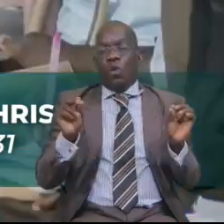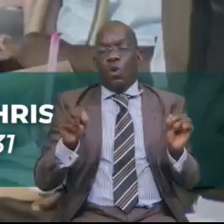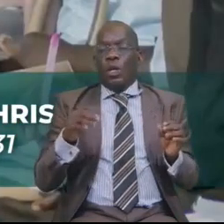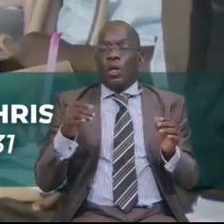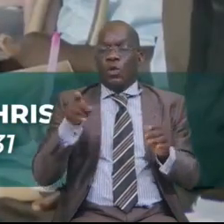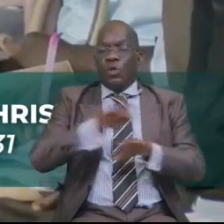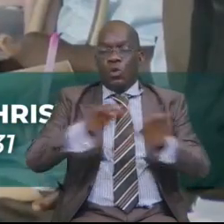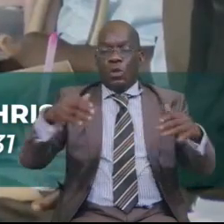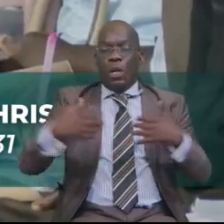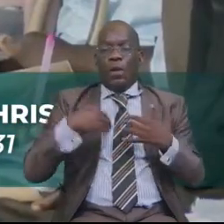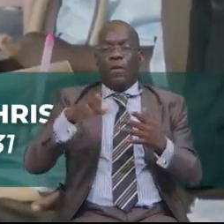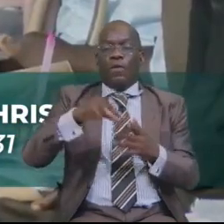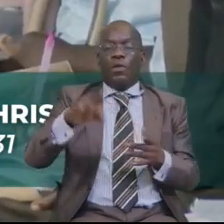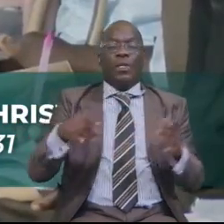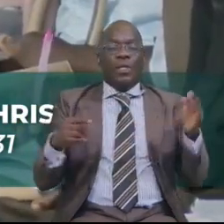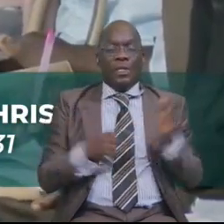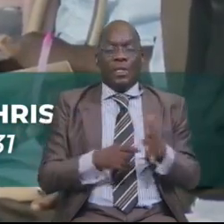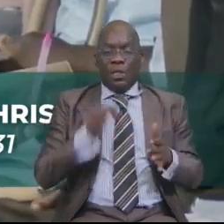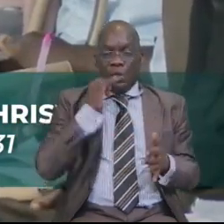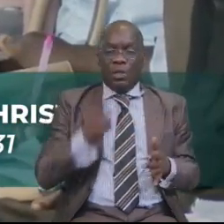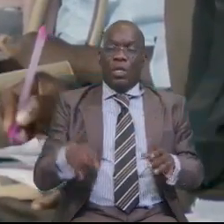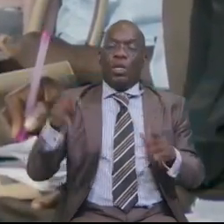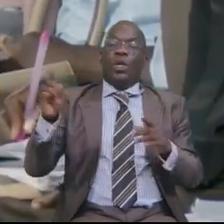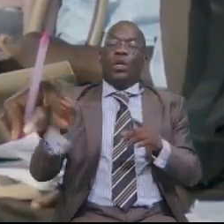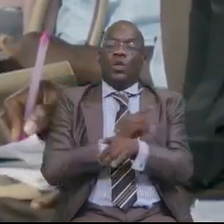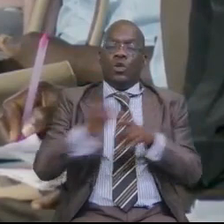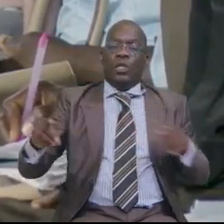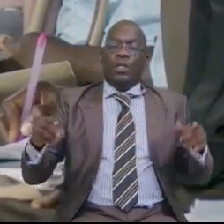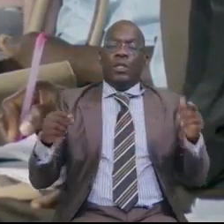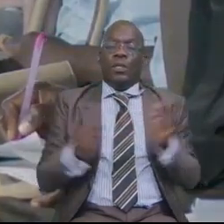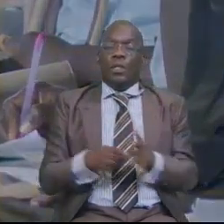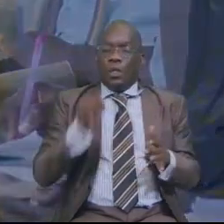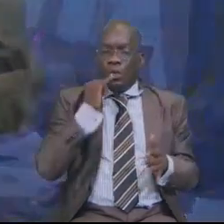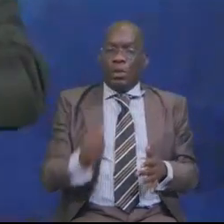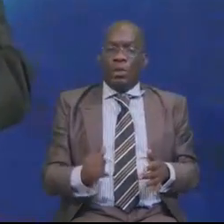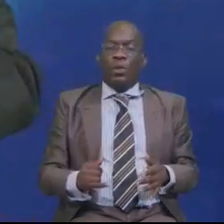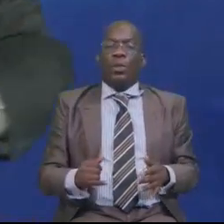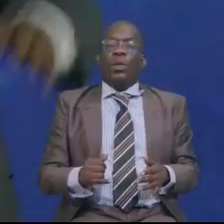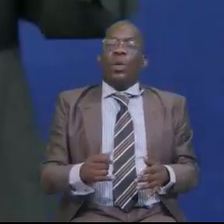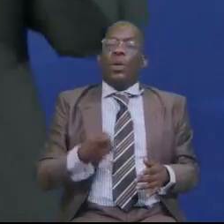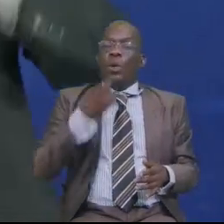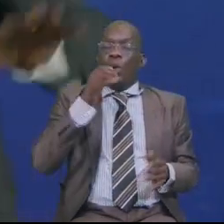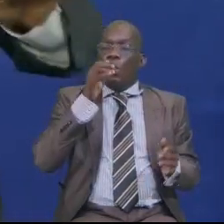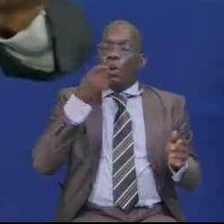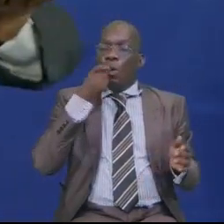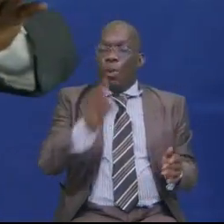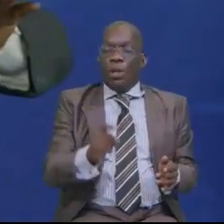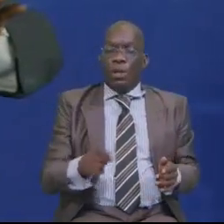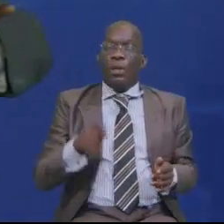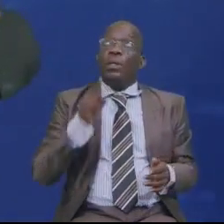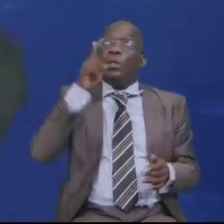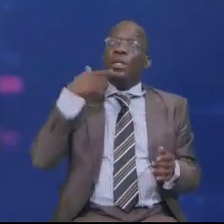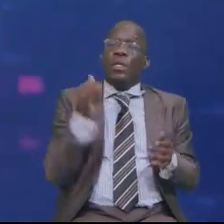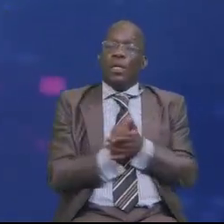thing. This is the duty. And this is obligatory. It says, bring it